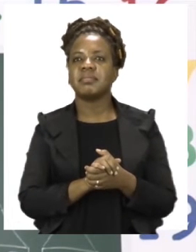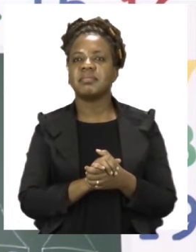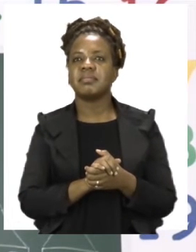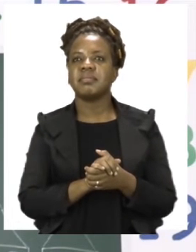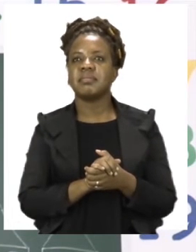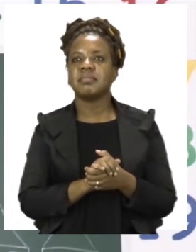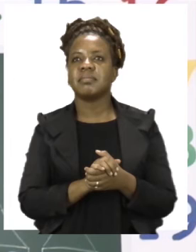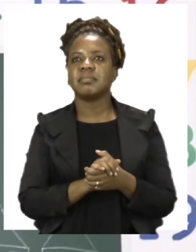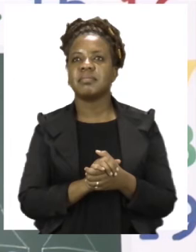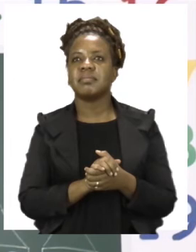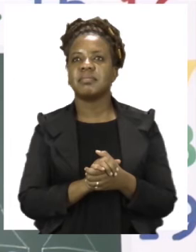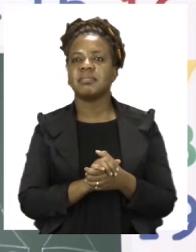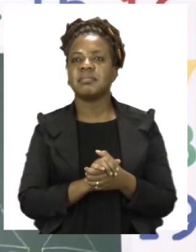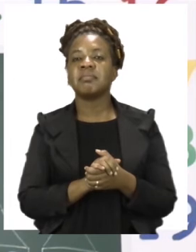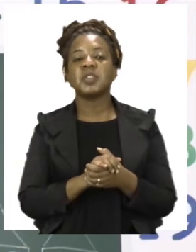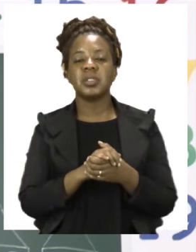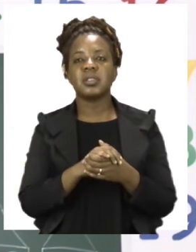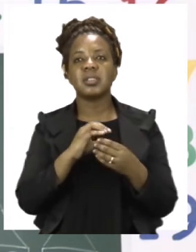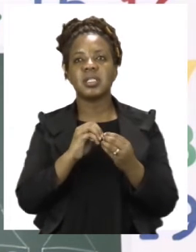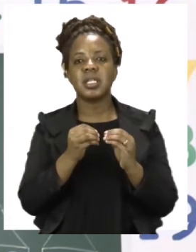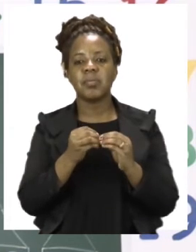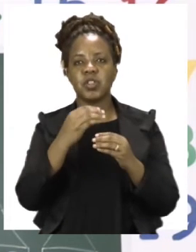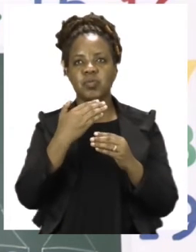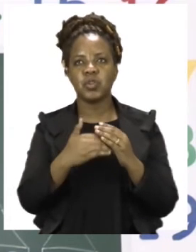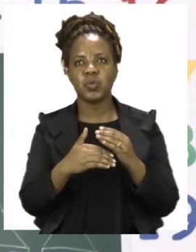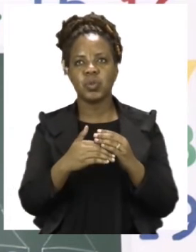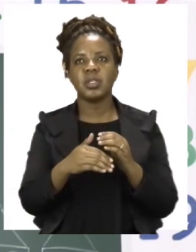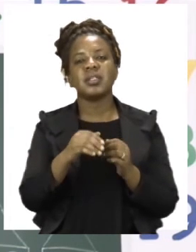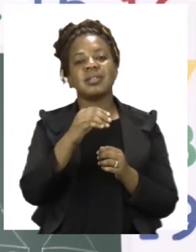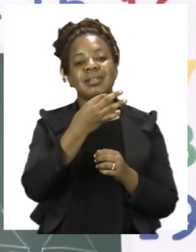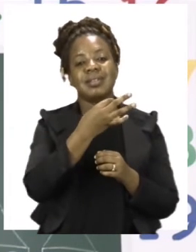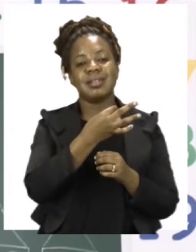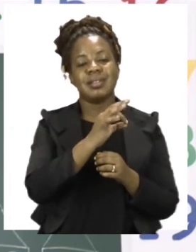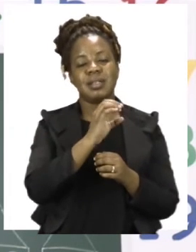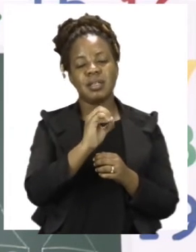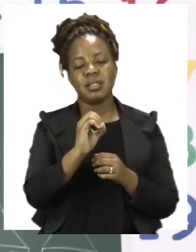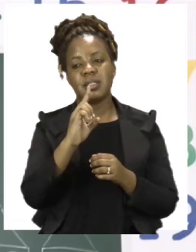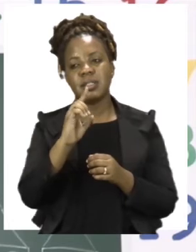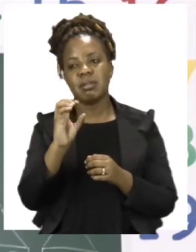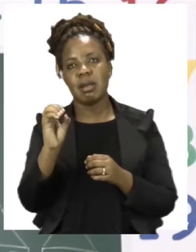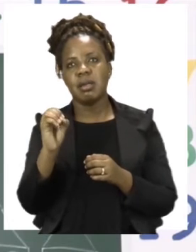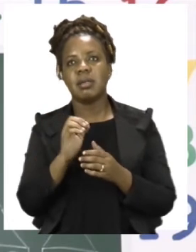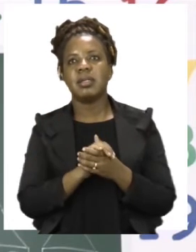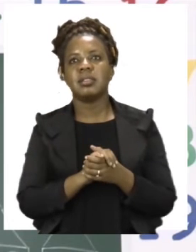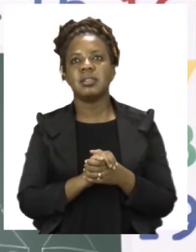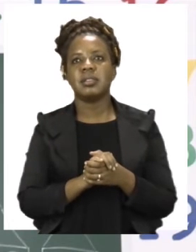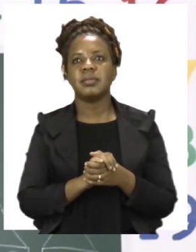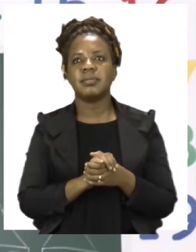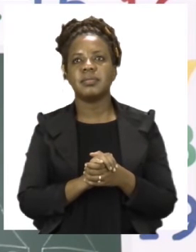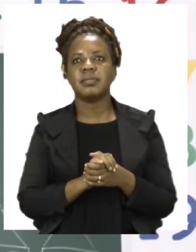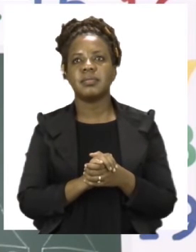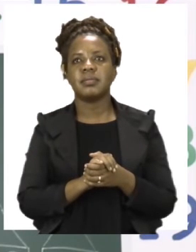will be, and it's between 90 and 100. So we want